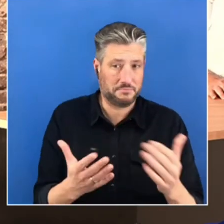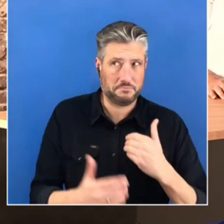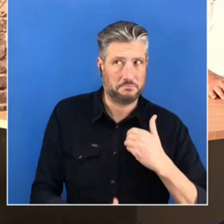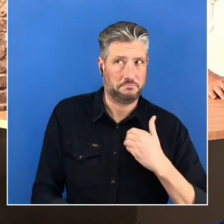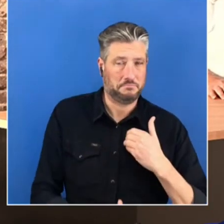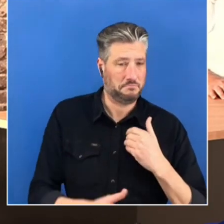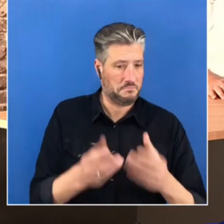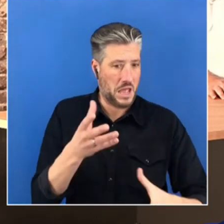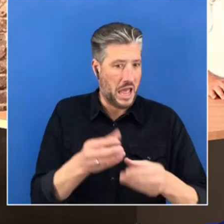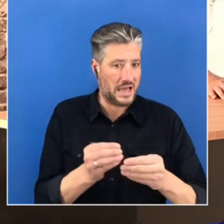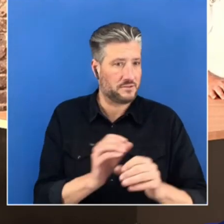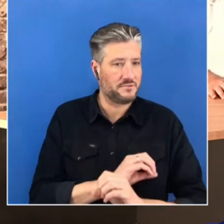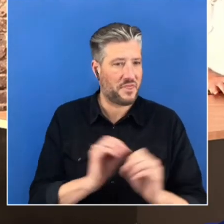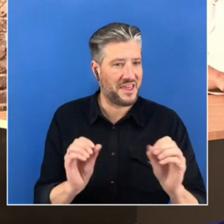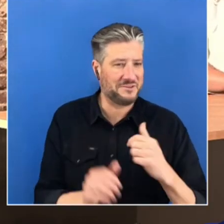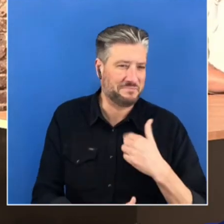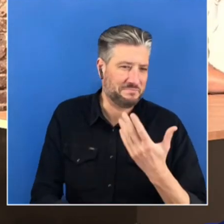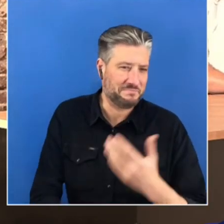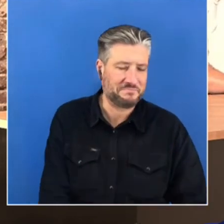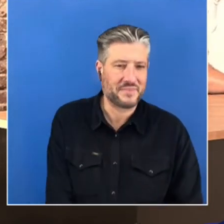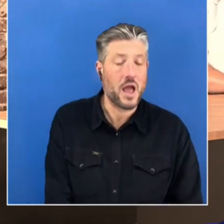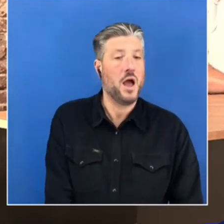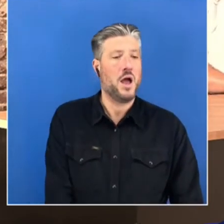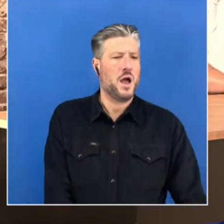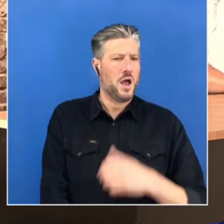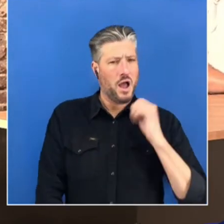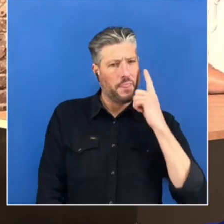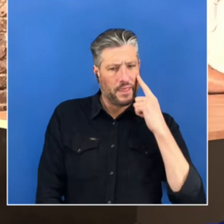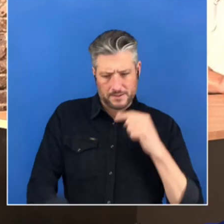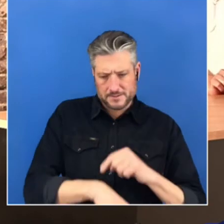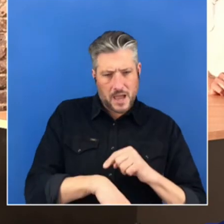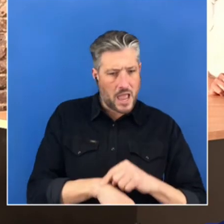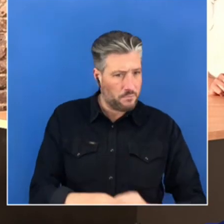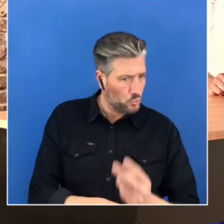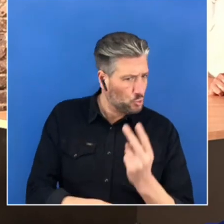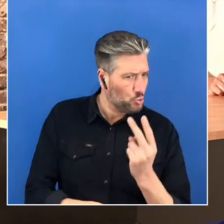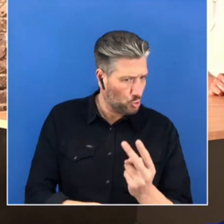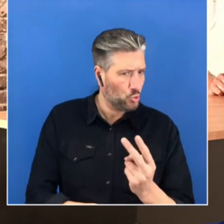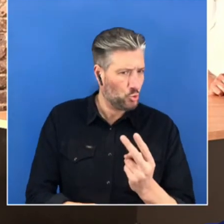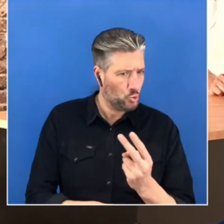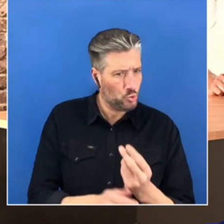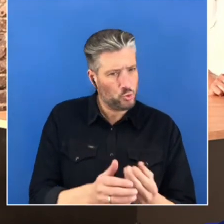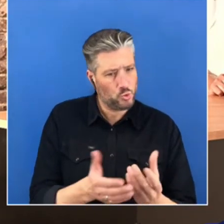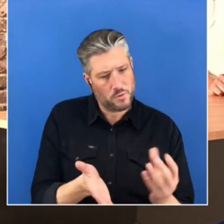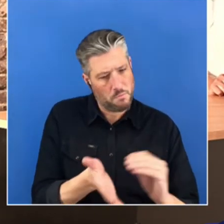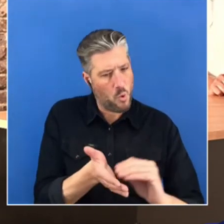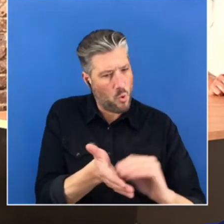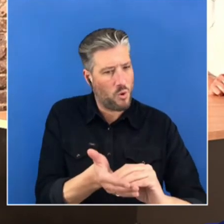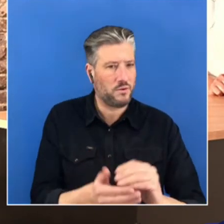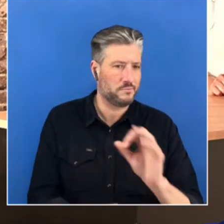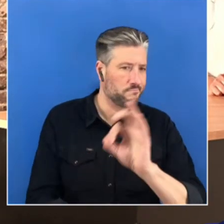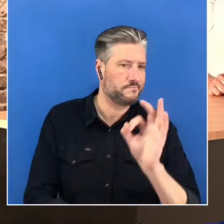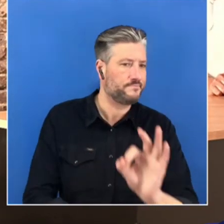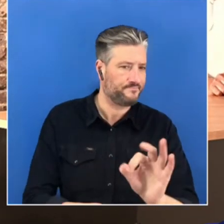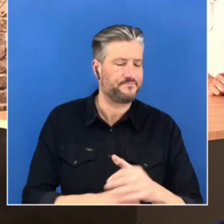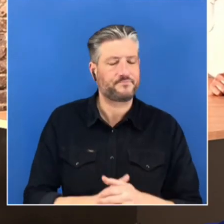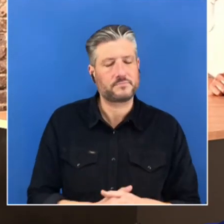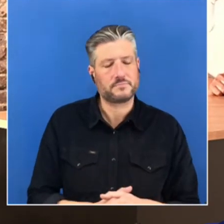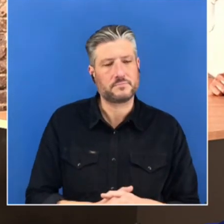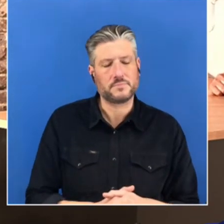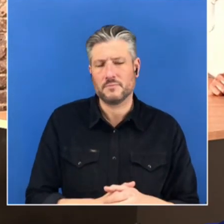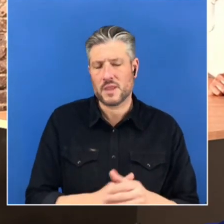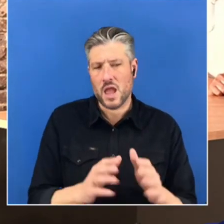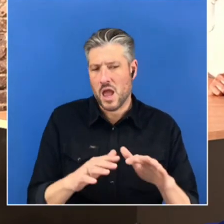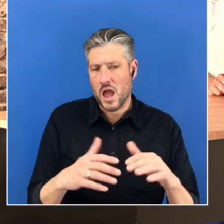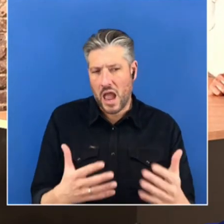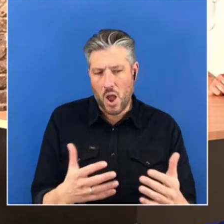2 more questions. I think we have time for that. So do you have any suggestions on how to crawl and scan an entire